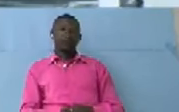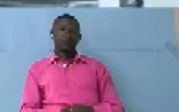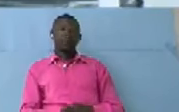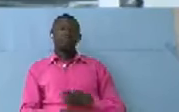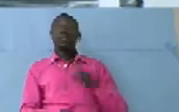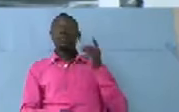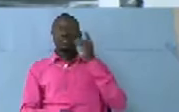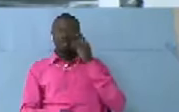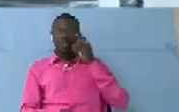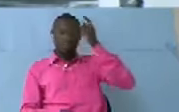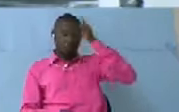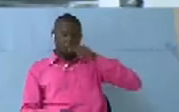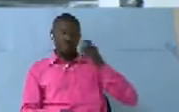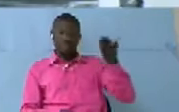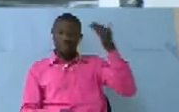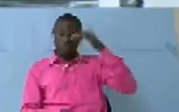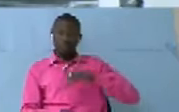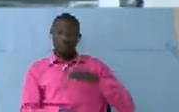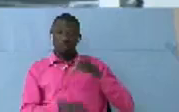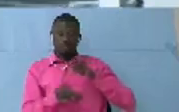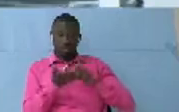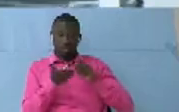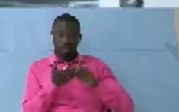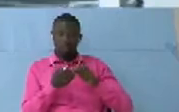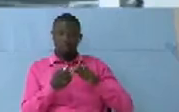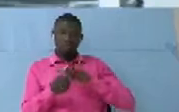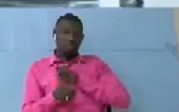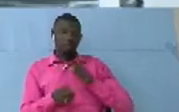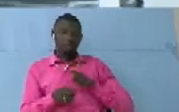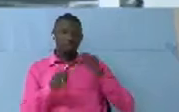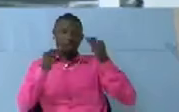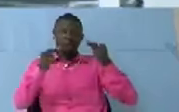the day that the police came to take our statements,